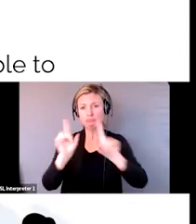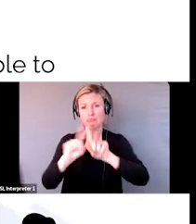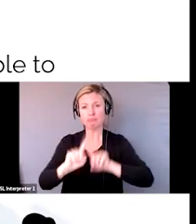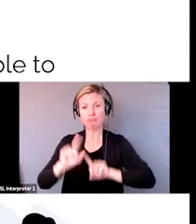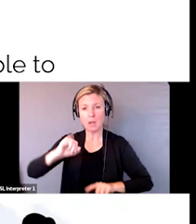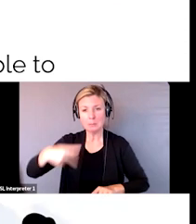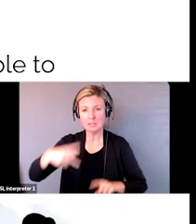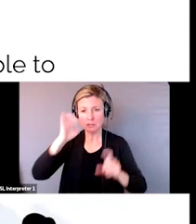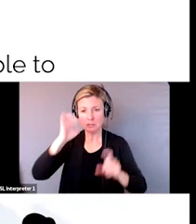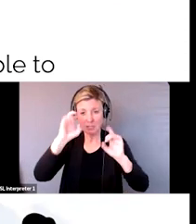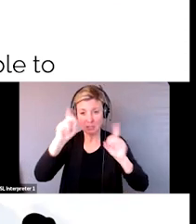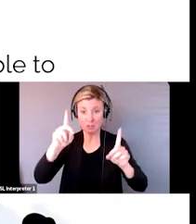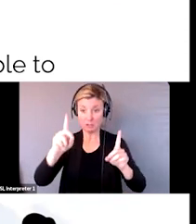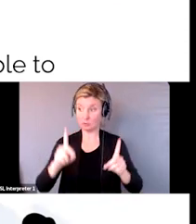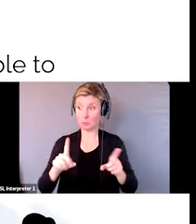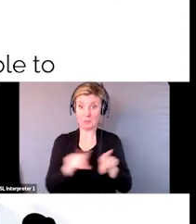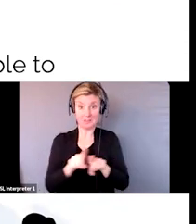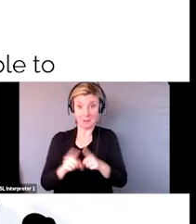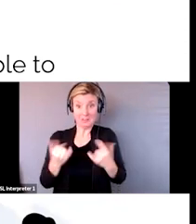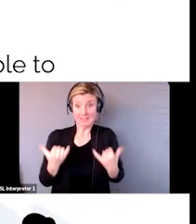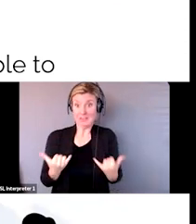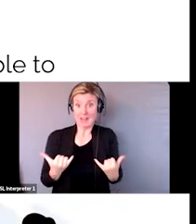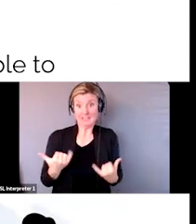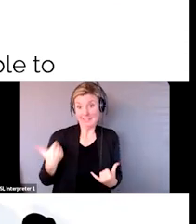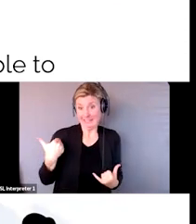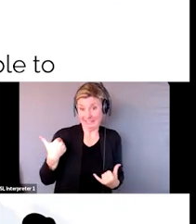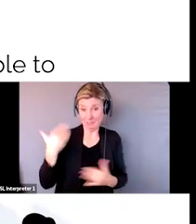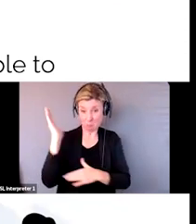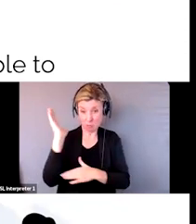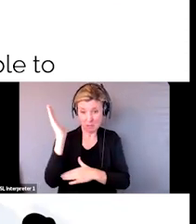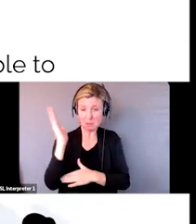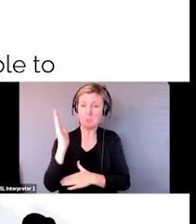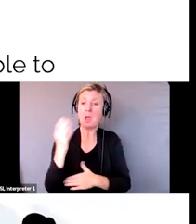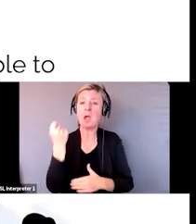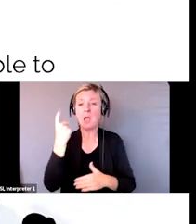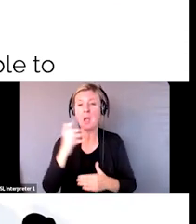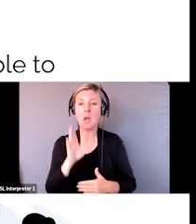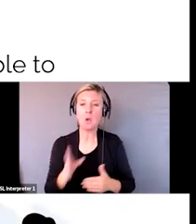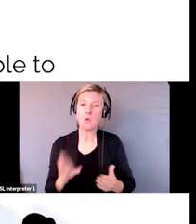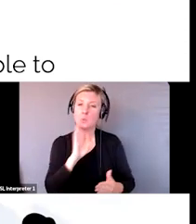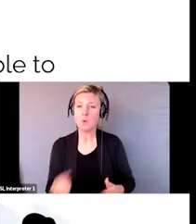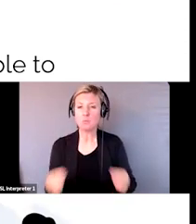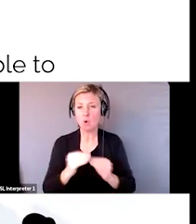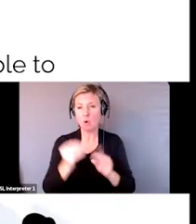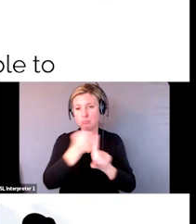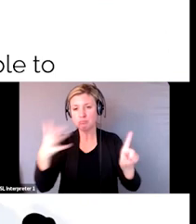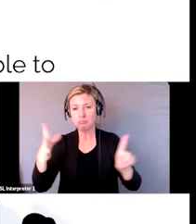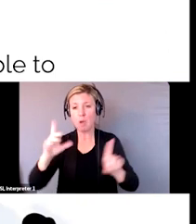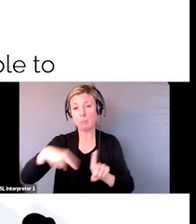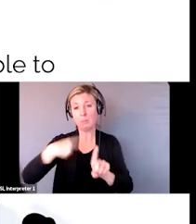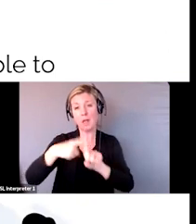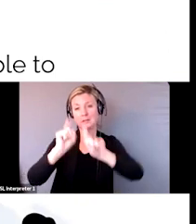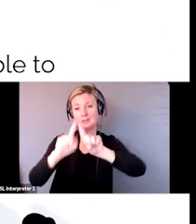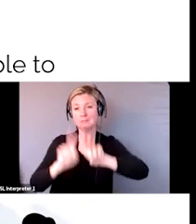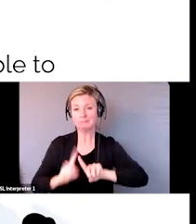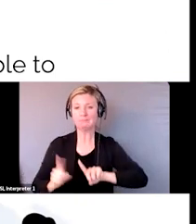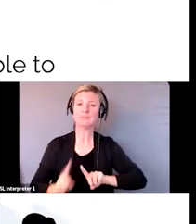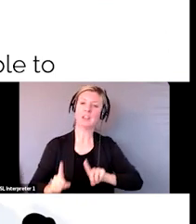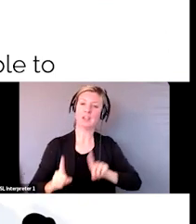about today, but in more detail. We also have free public events and various online resources that you can